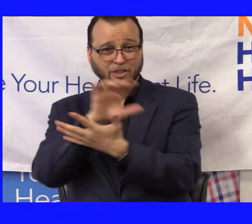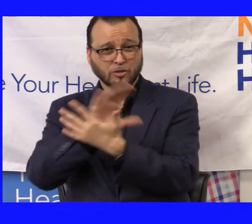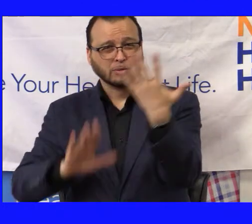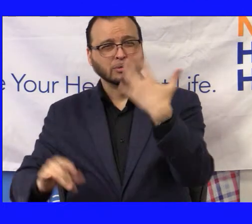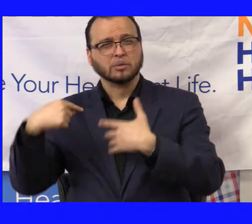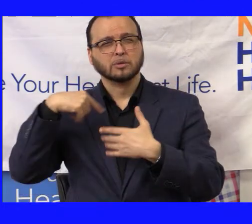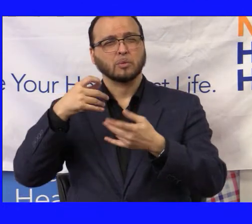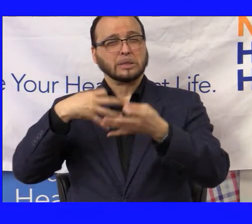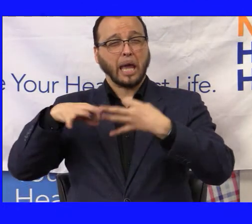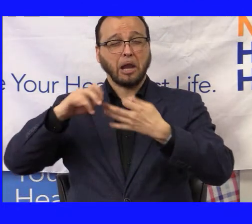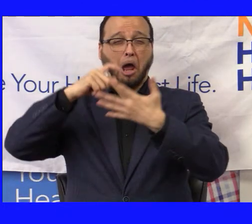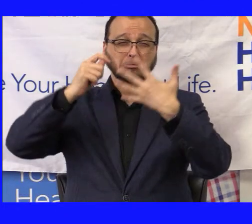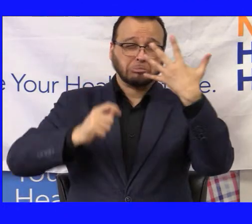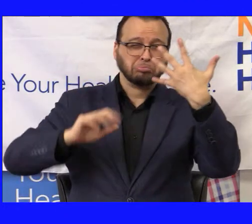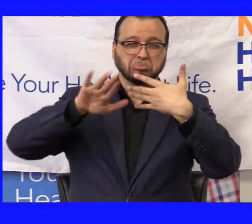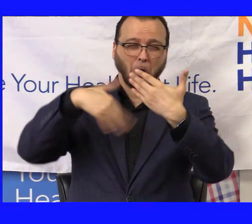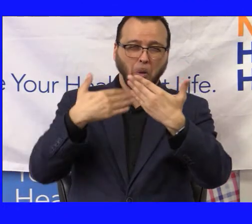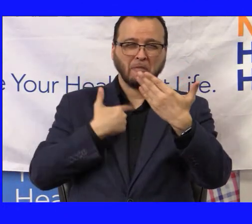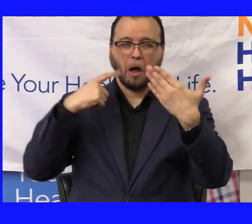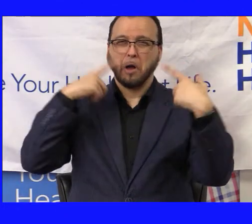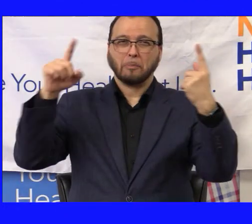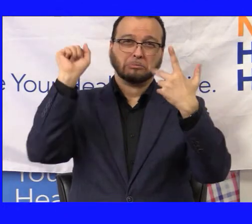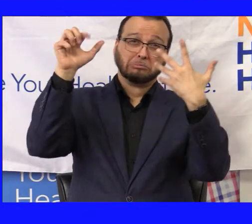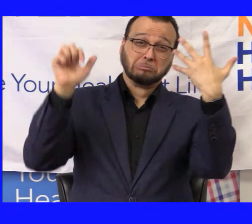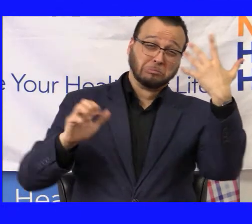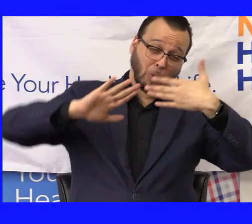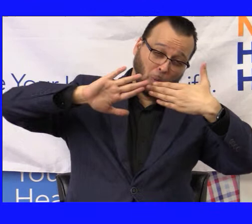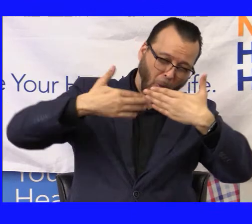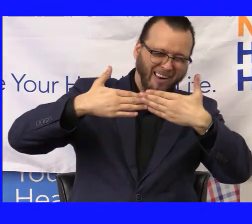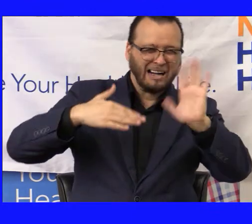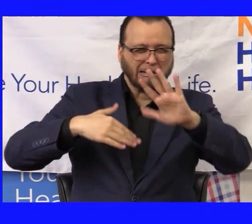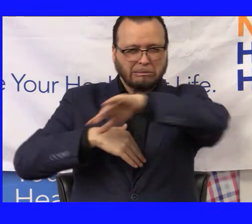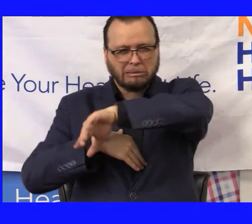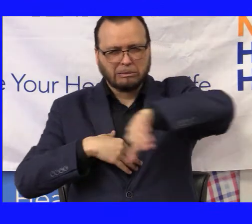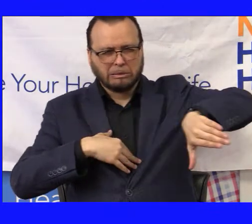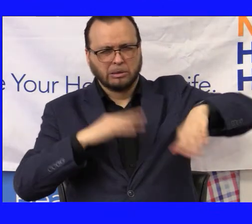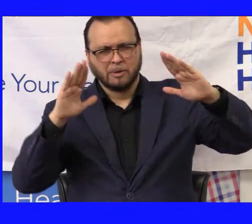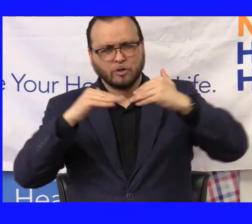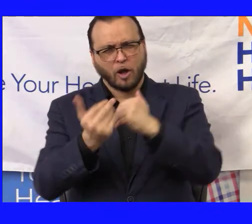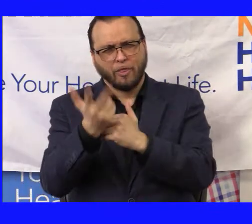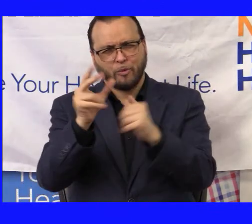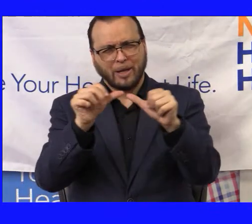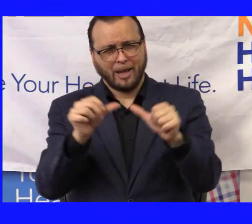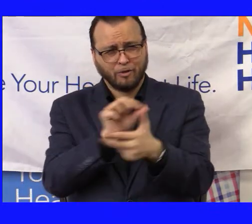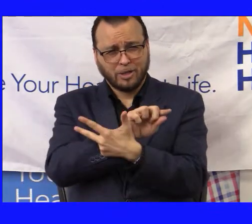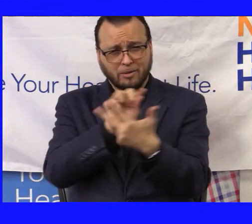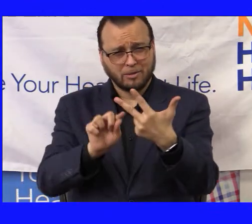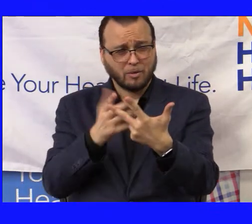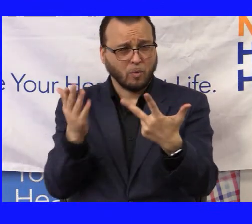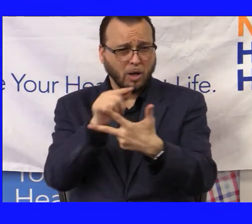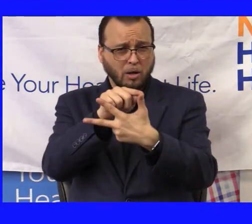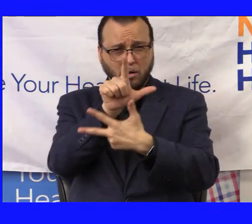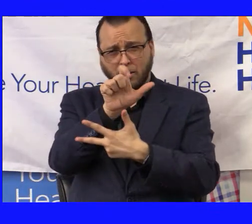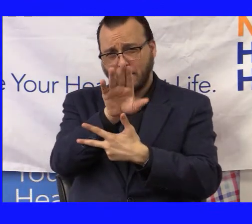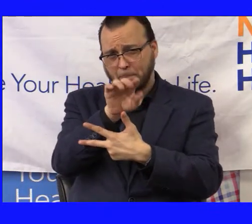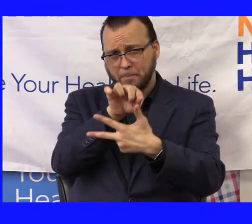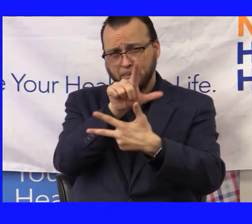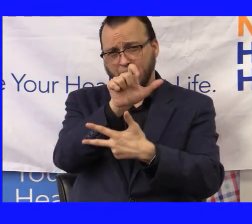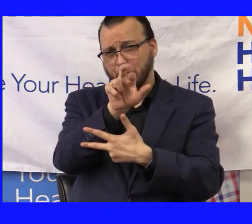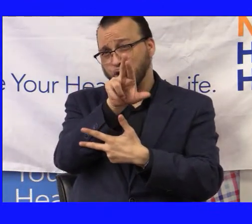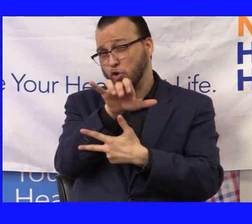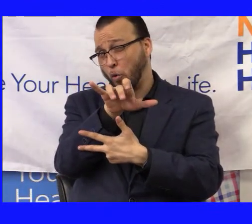of our accomplishments, I'd like to focus on 3 areas. One is laboratory, just